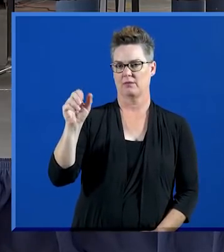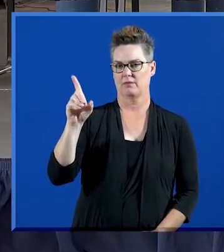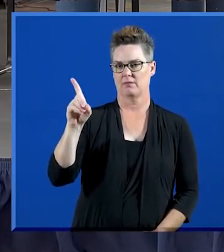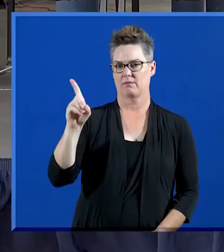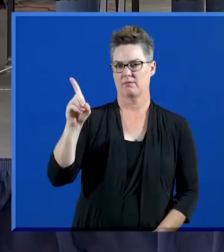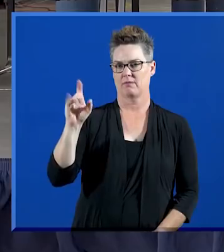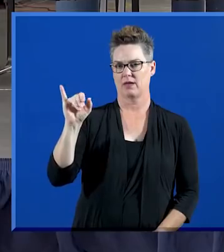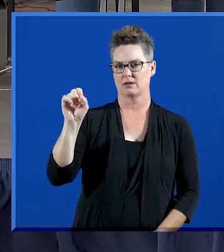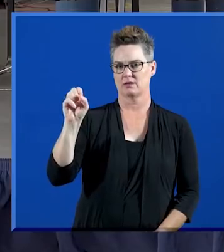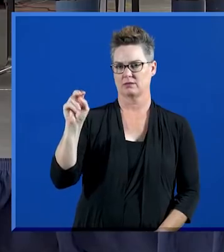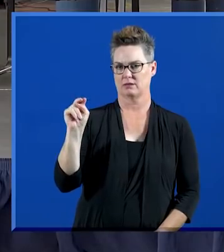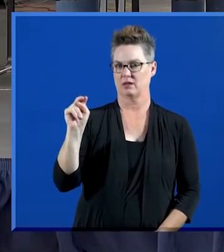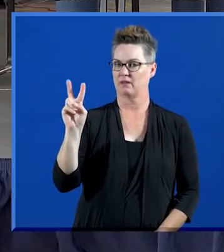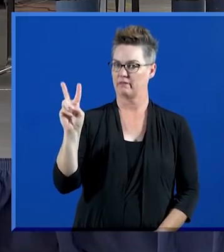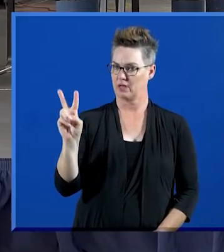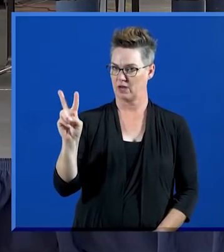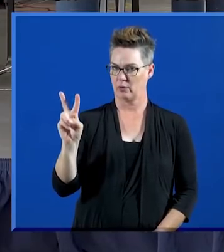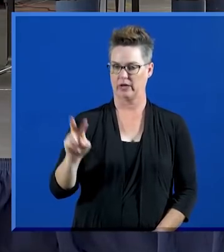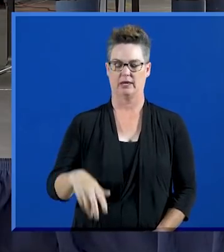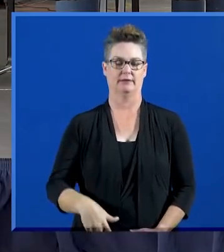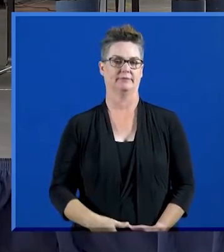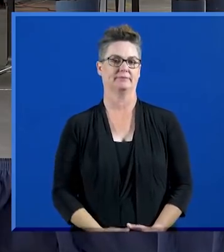Madison Veneri.